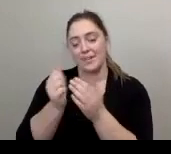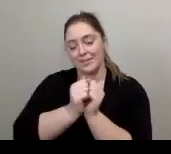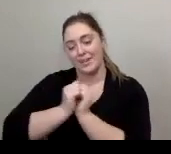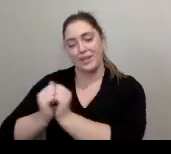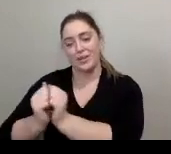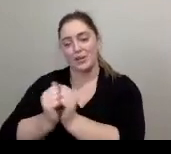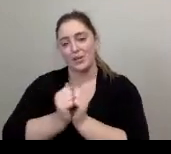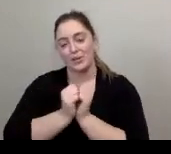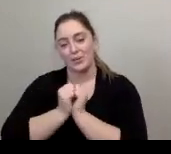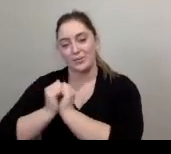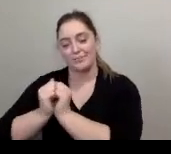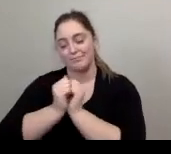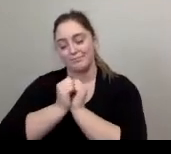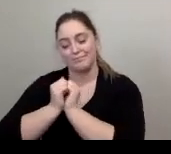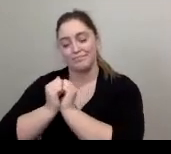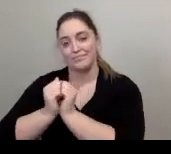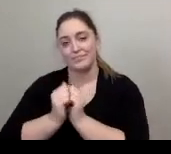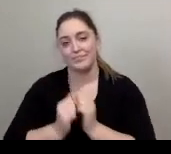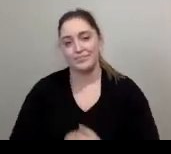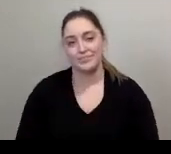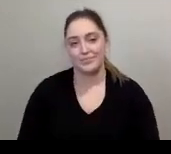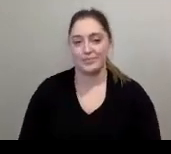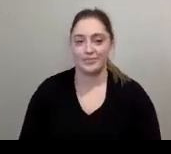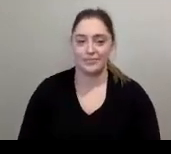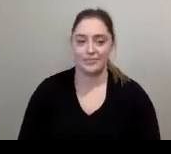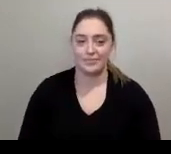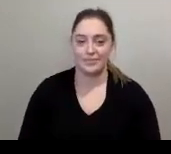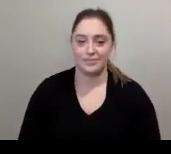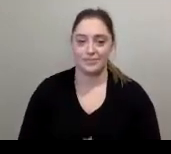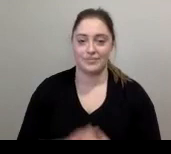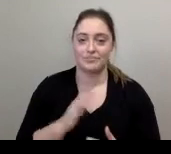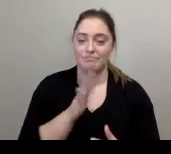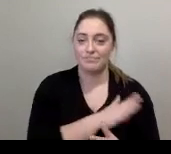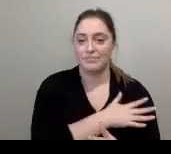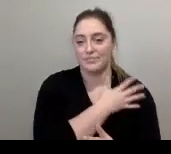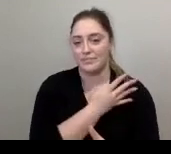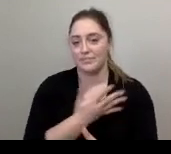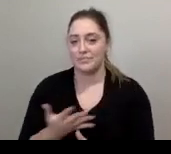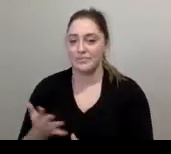be together. Good to be together. Good to be together.